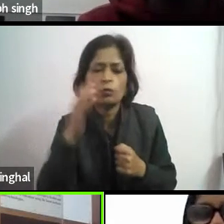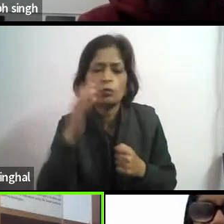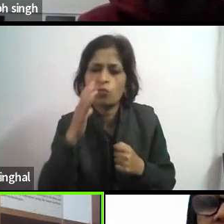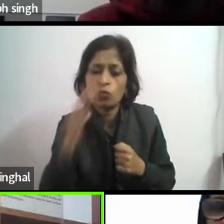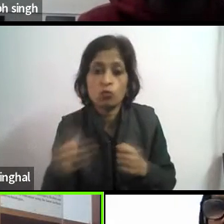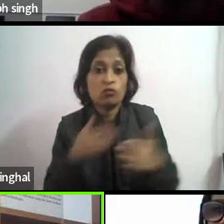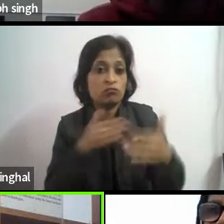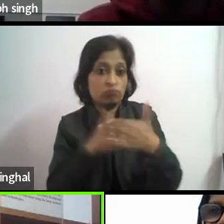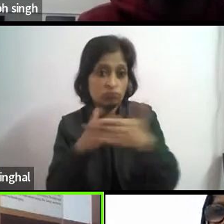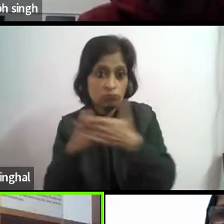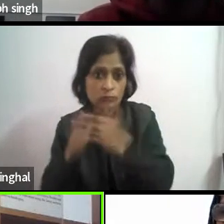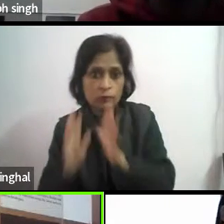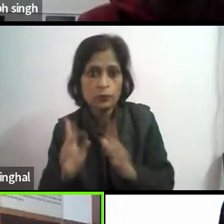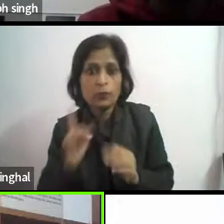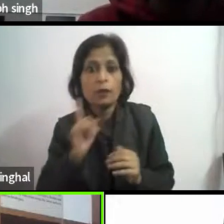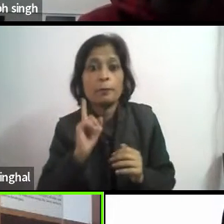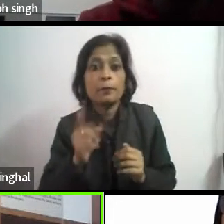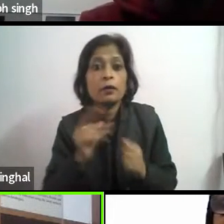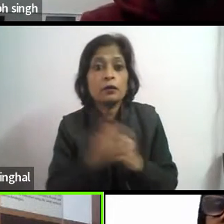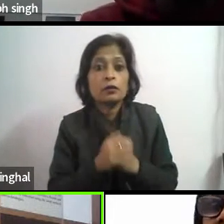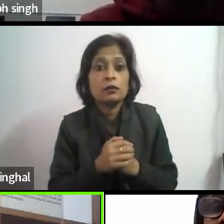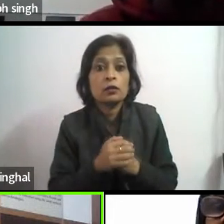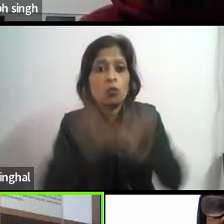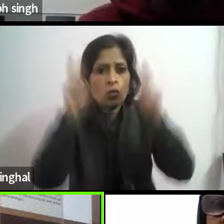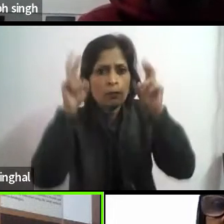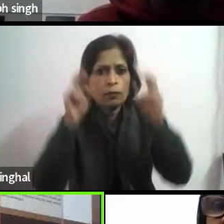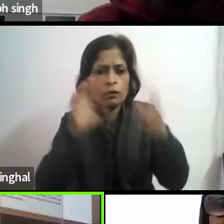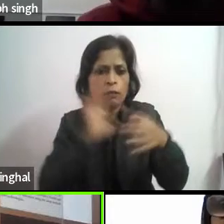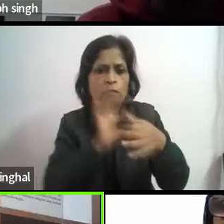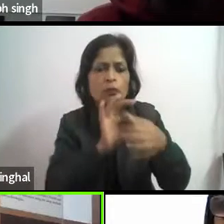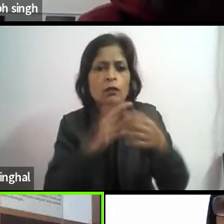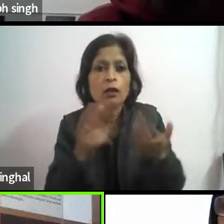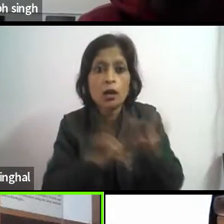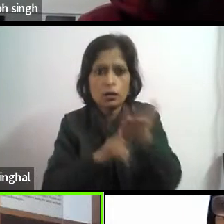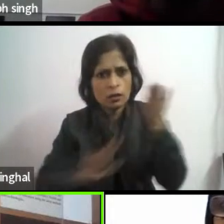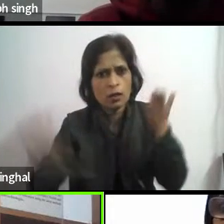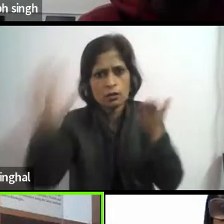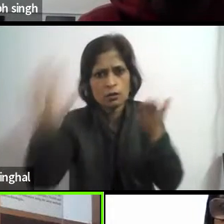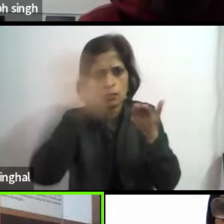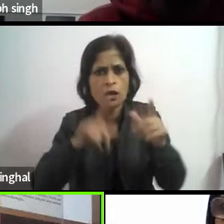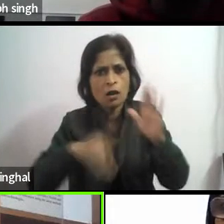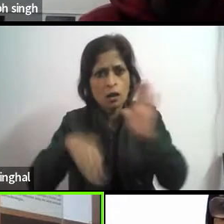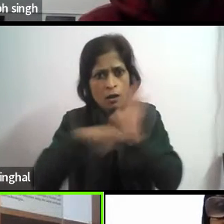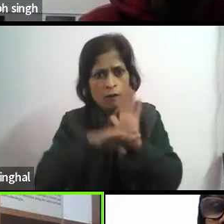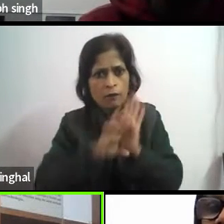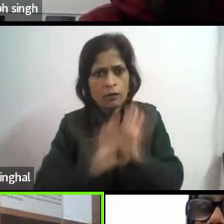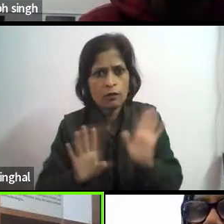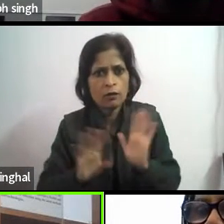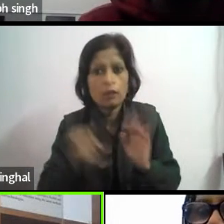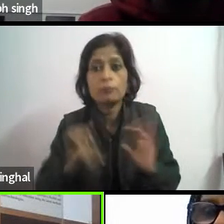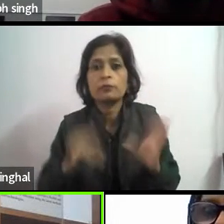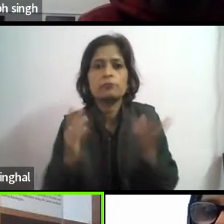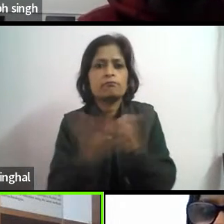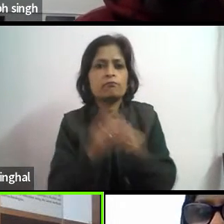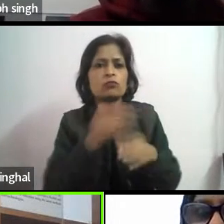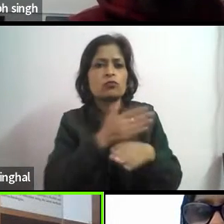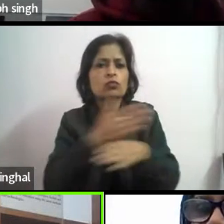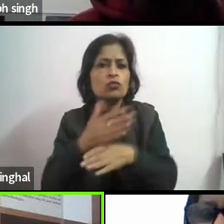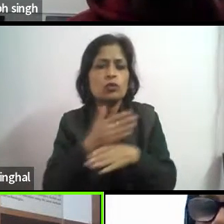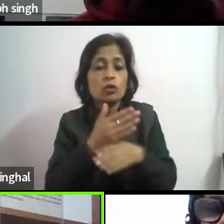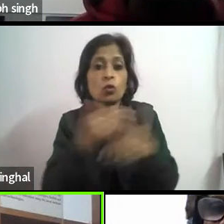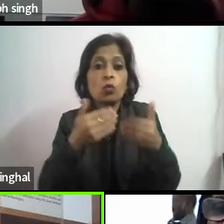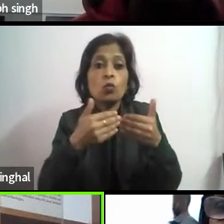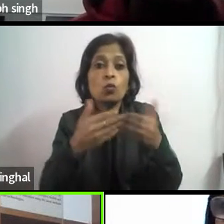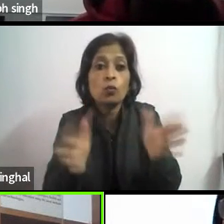challenges, and the content somewhere not only at national level, whatever we share through open educational